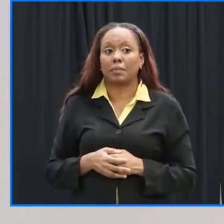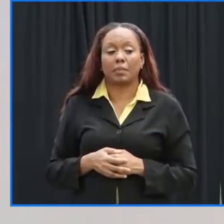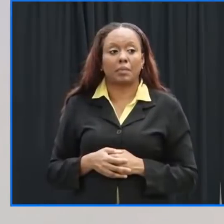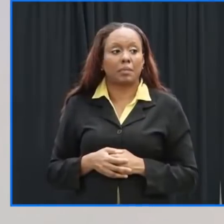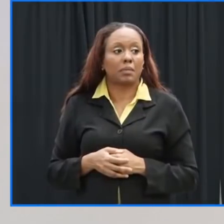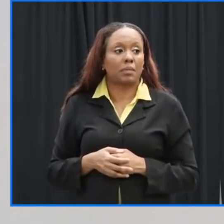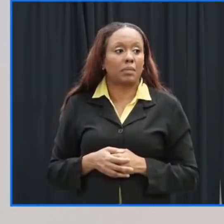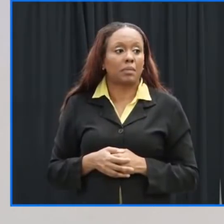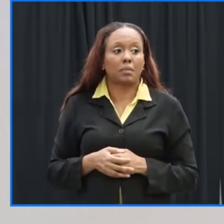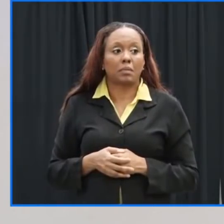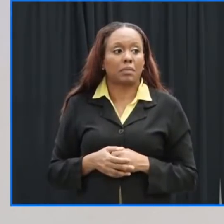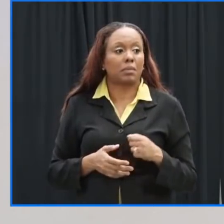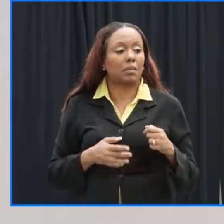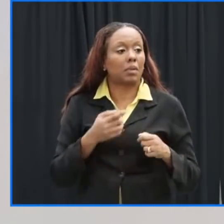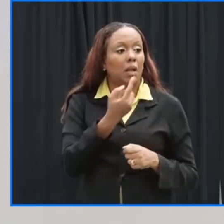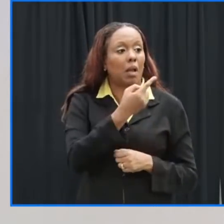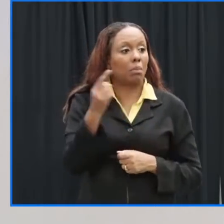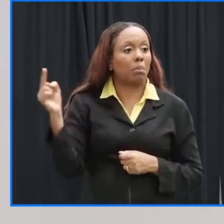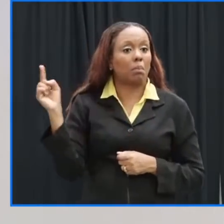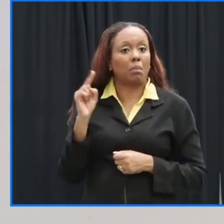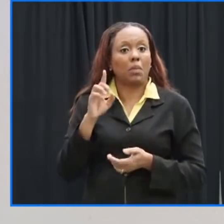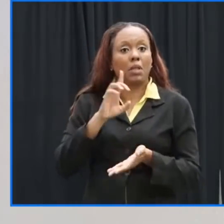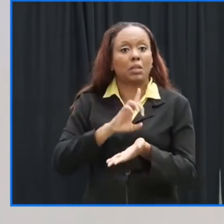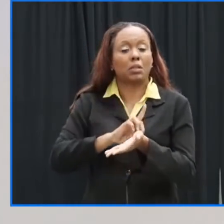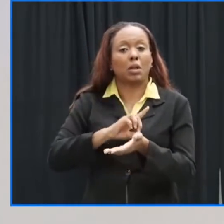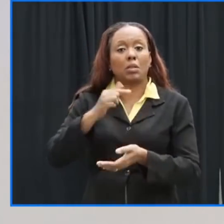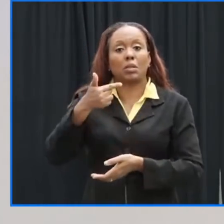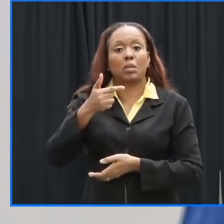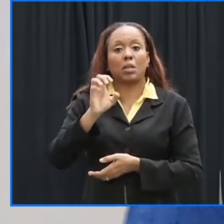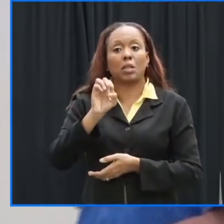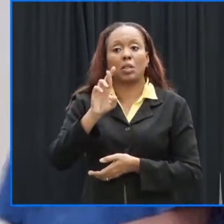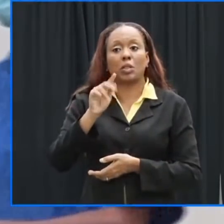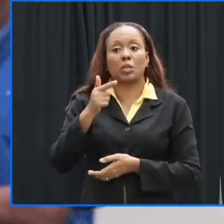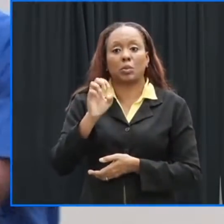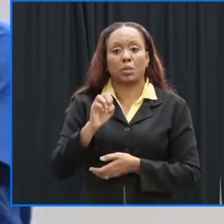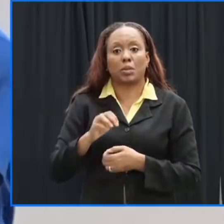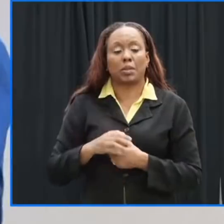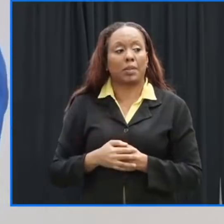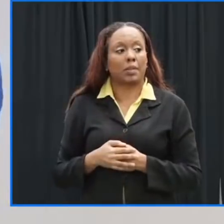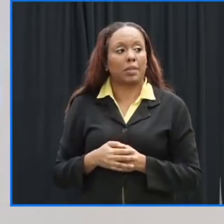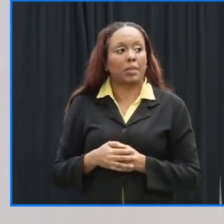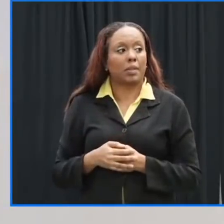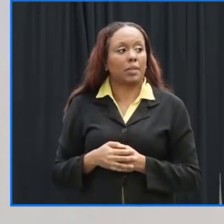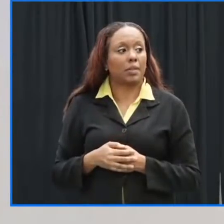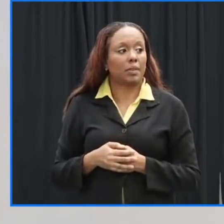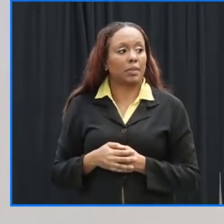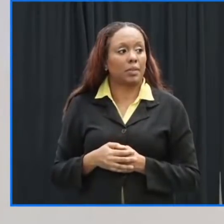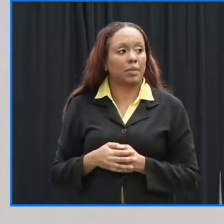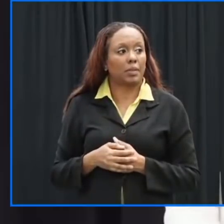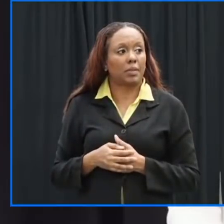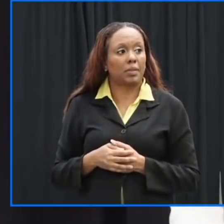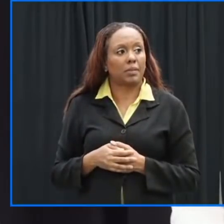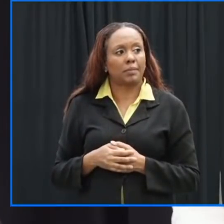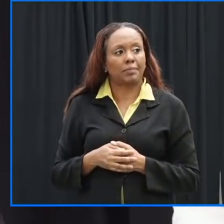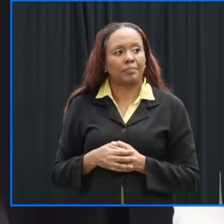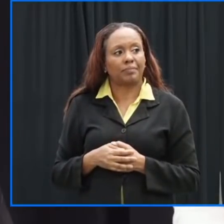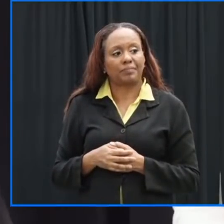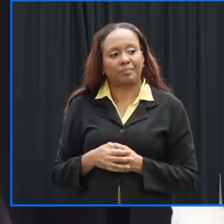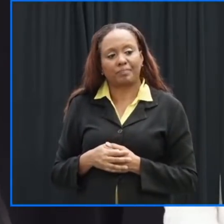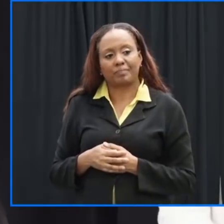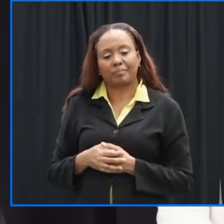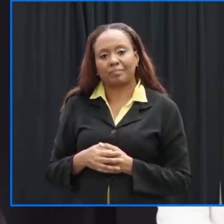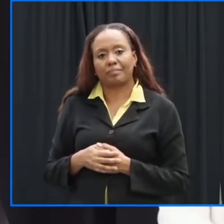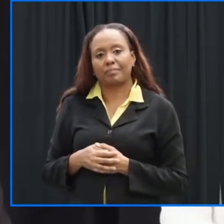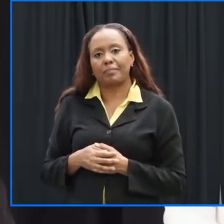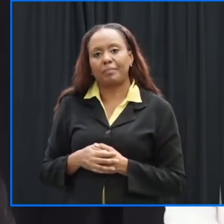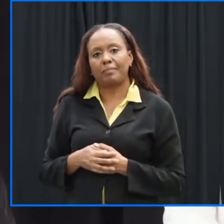Dr. George, come, please. With respect to the security, there will be security at